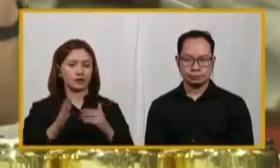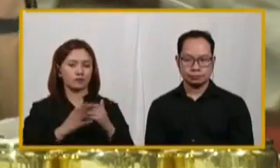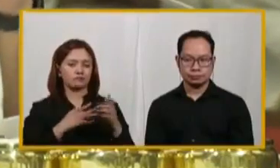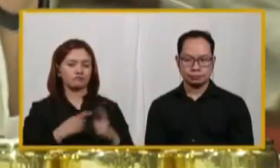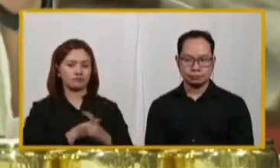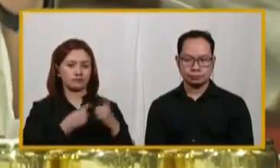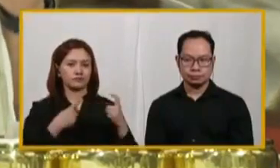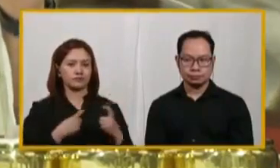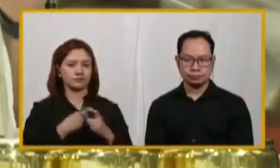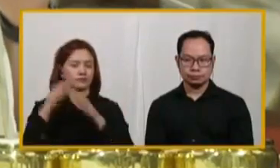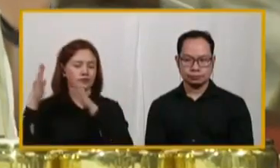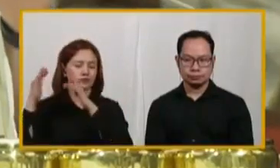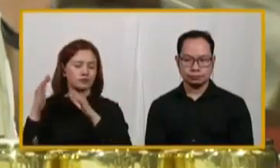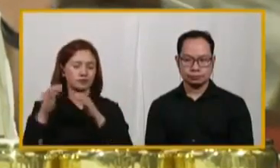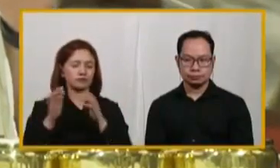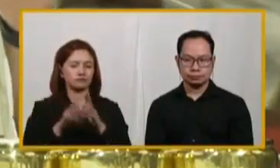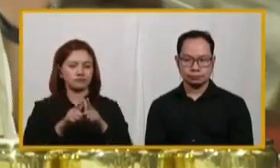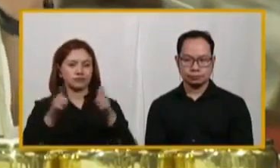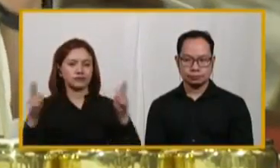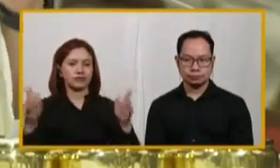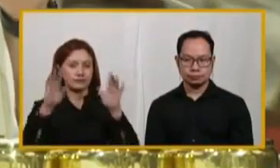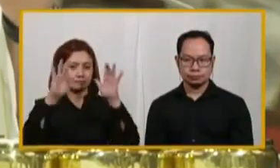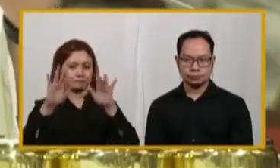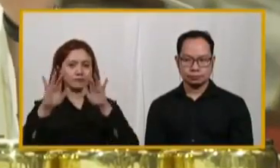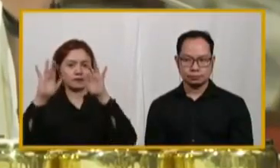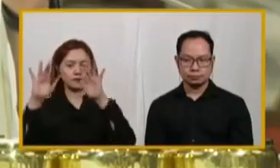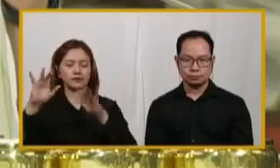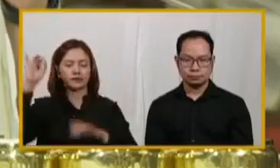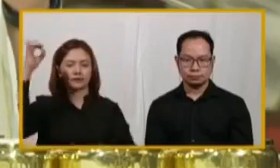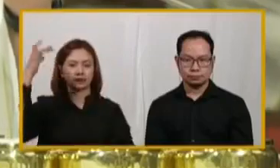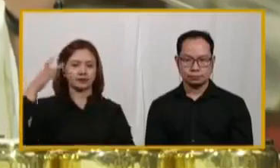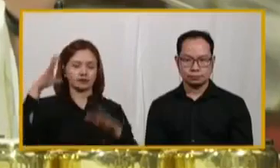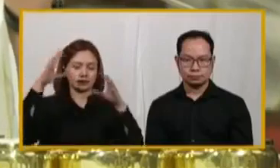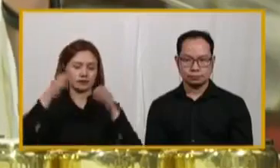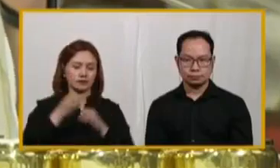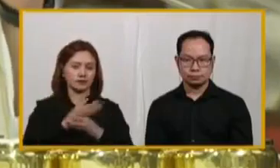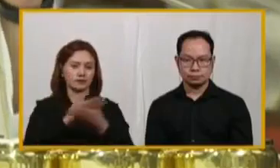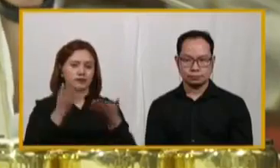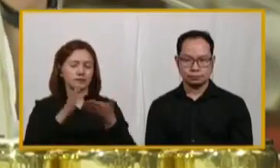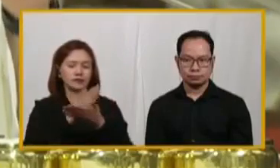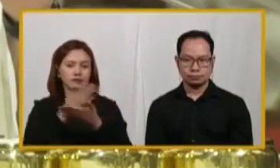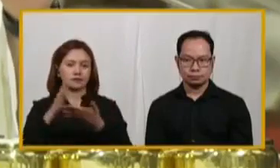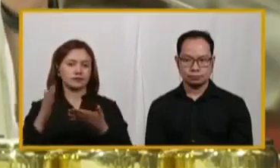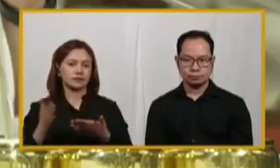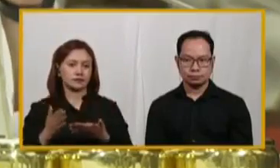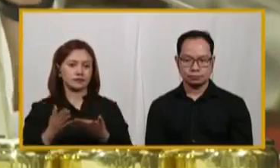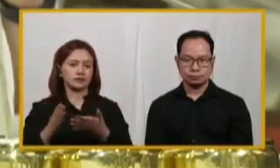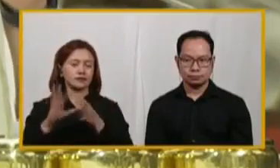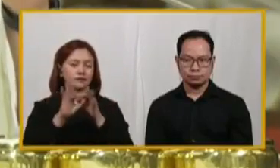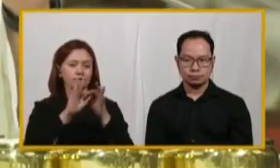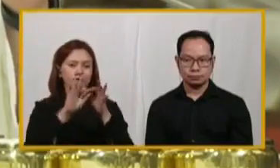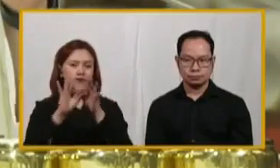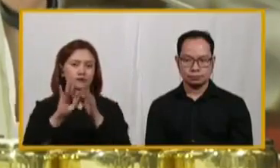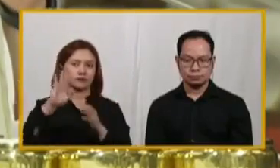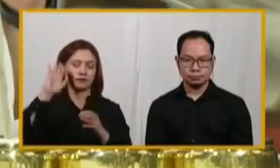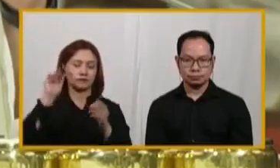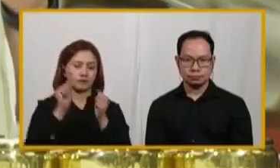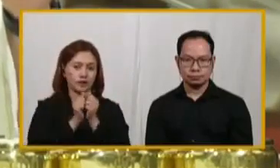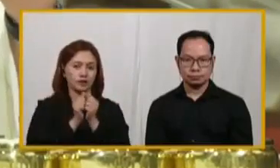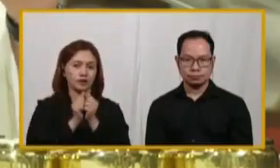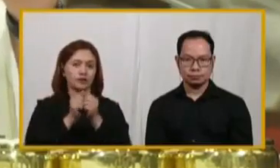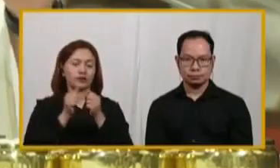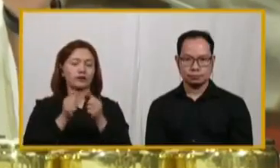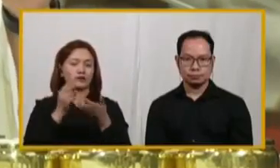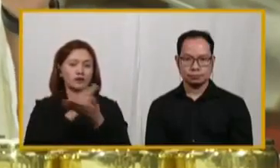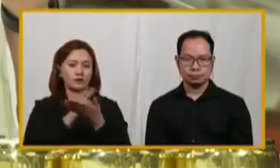hope in your abundant mercies, graciously grant some share and fellowship with your holy apostles